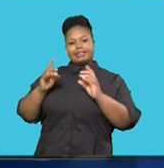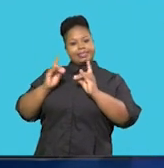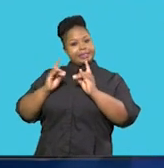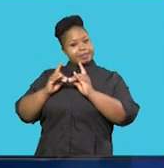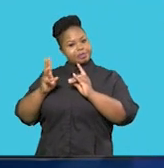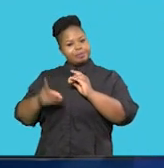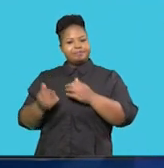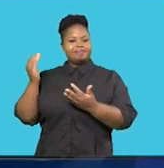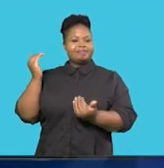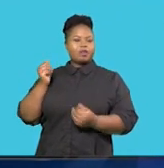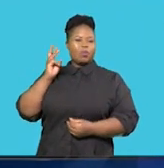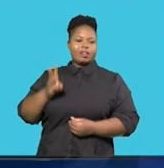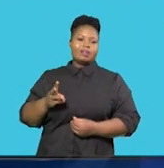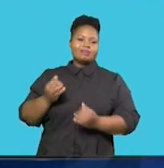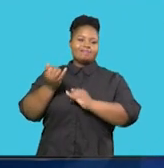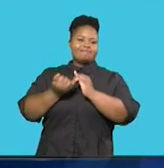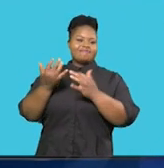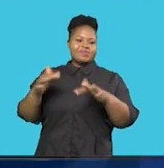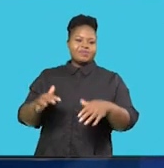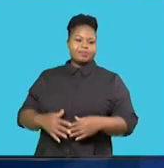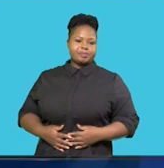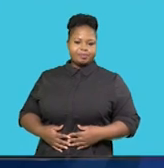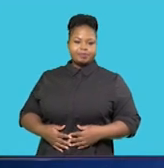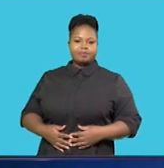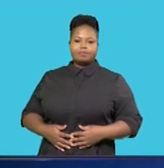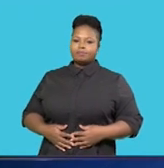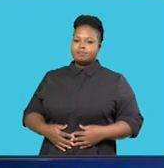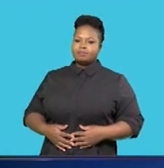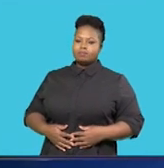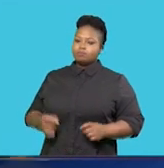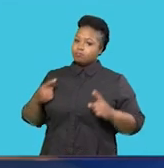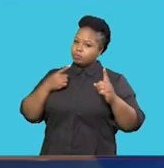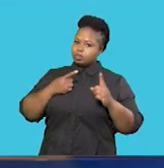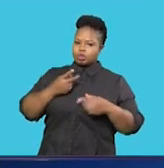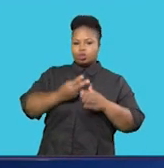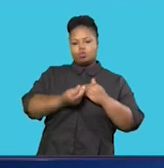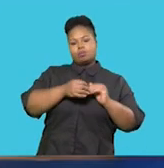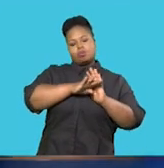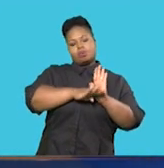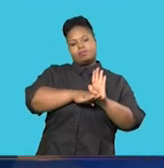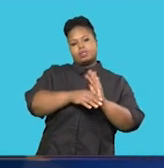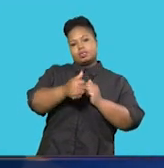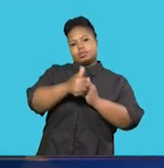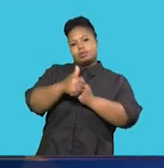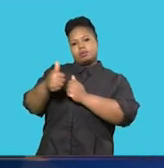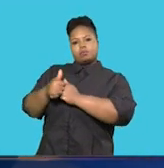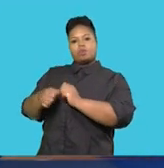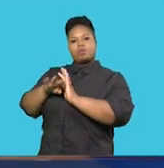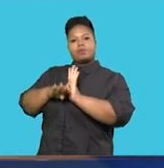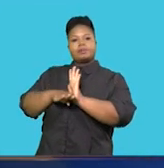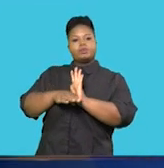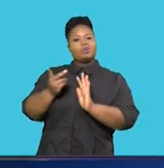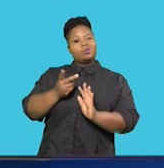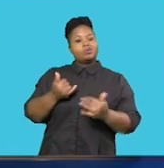expected to be an intense showdown. Ours is to continue to have dual programs and also stakeholder alignment programs